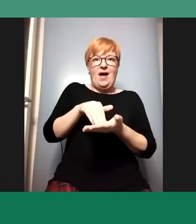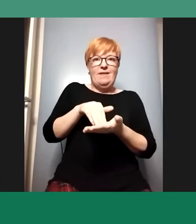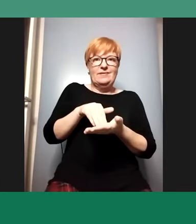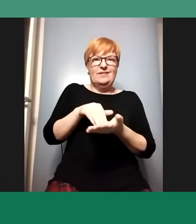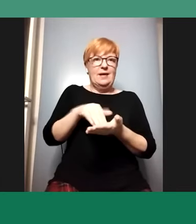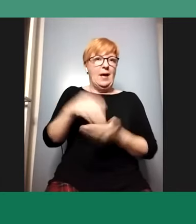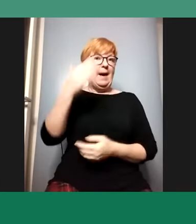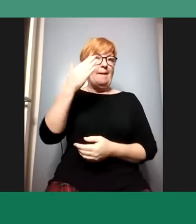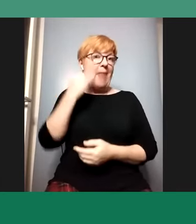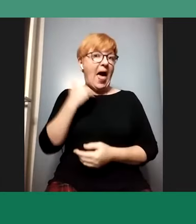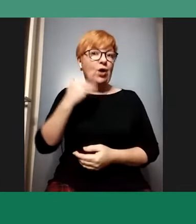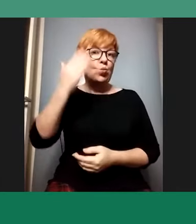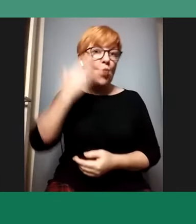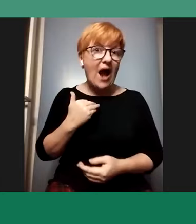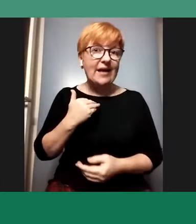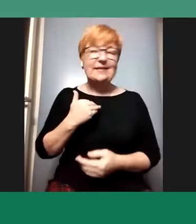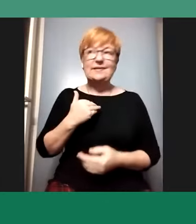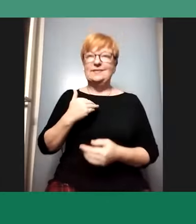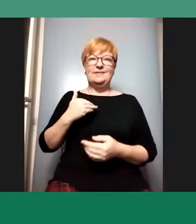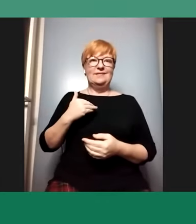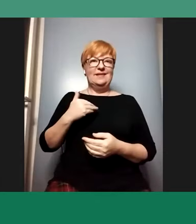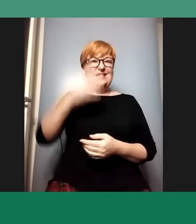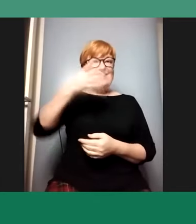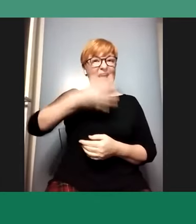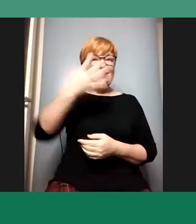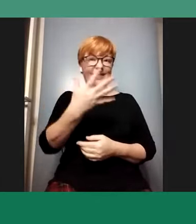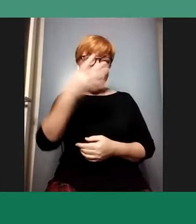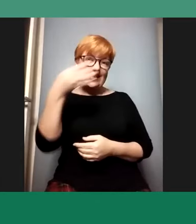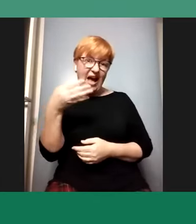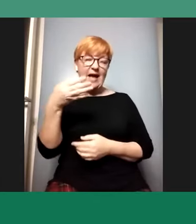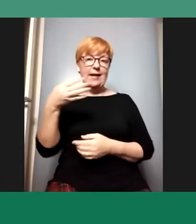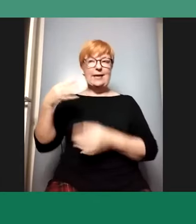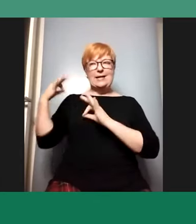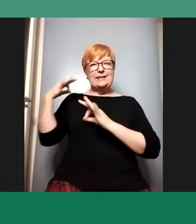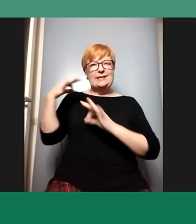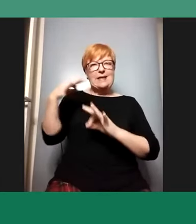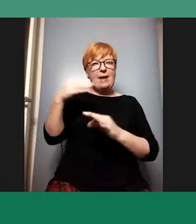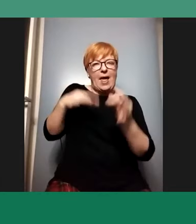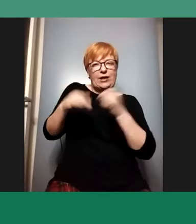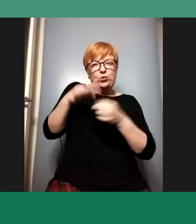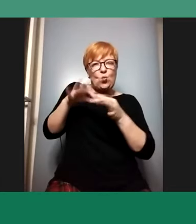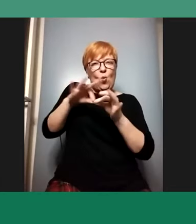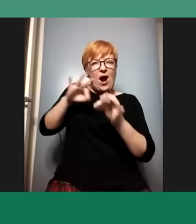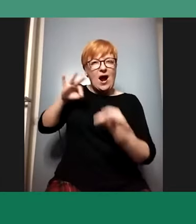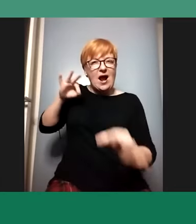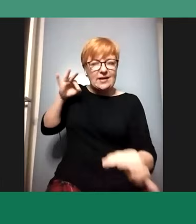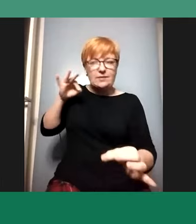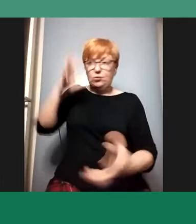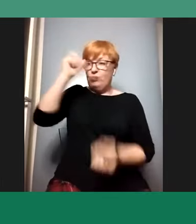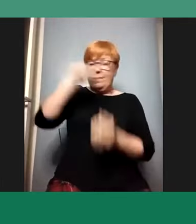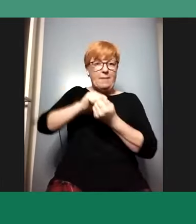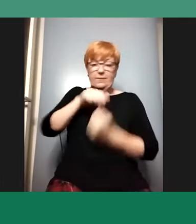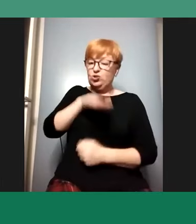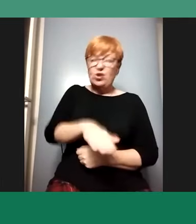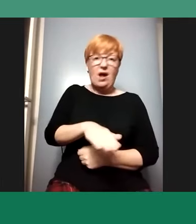1959, time longer than twine. So long ago, he don't remember being a child, just a suit and steamer trunk upon